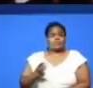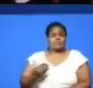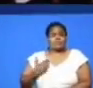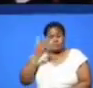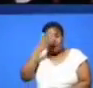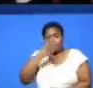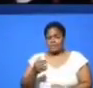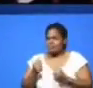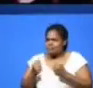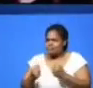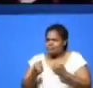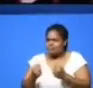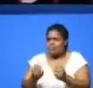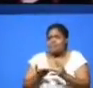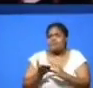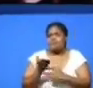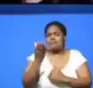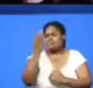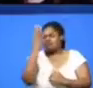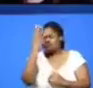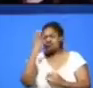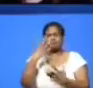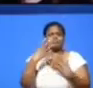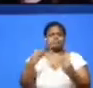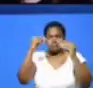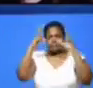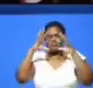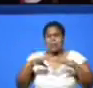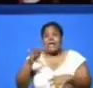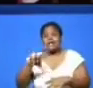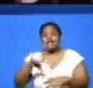snow, and when he found the